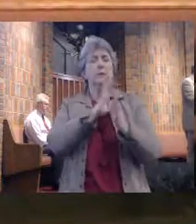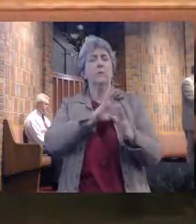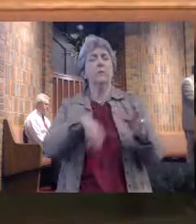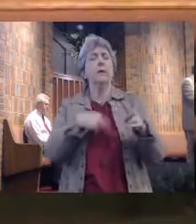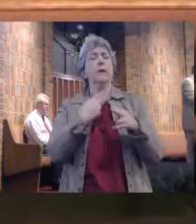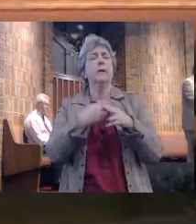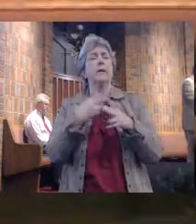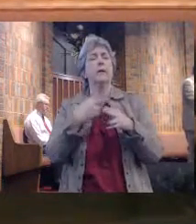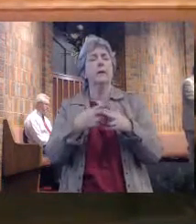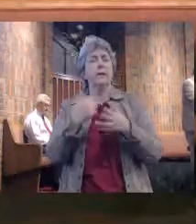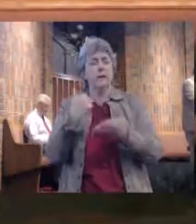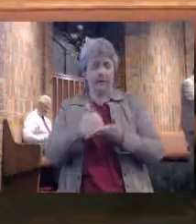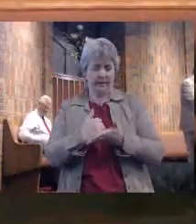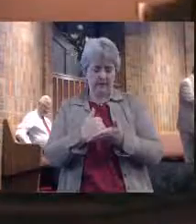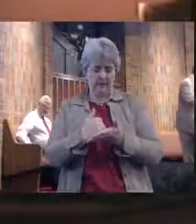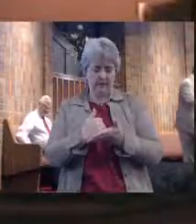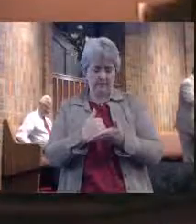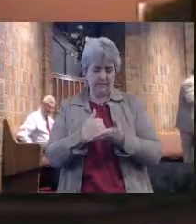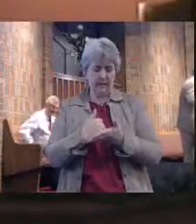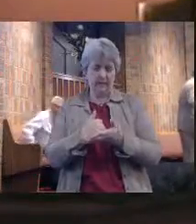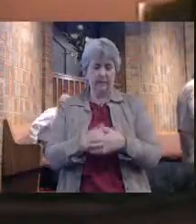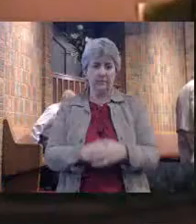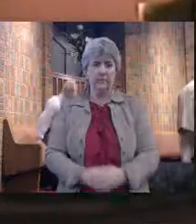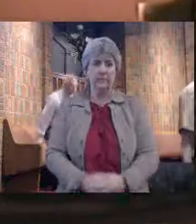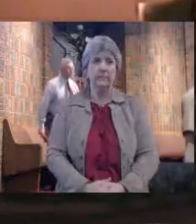name. Amen.